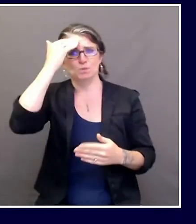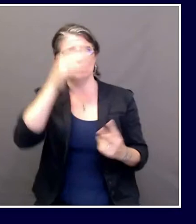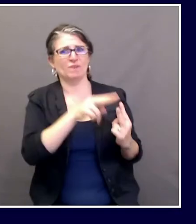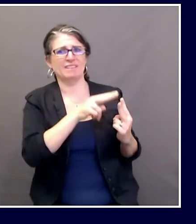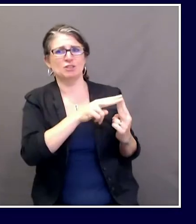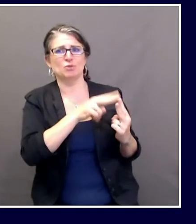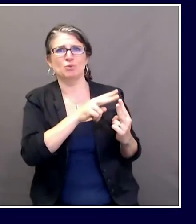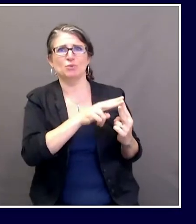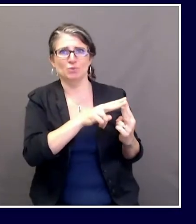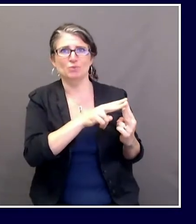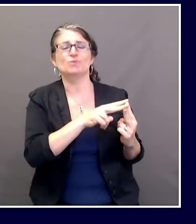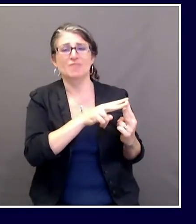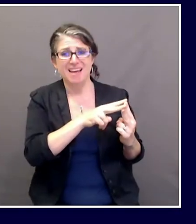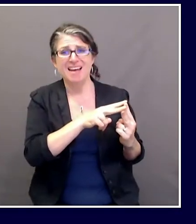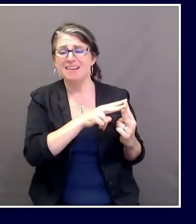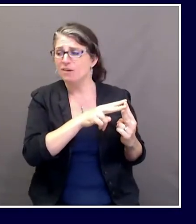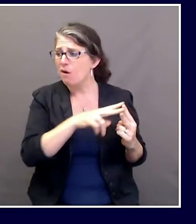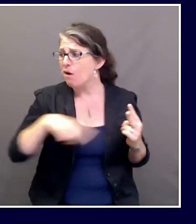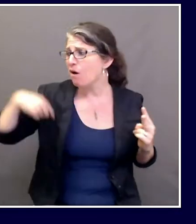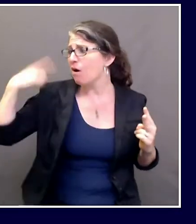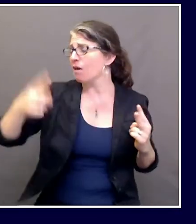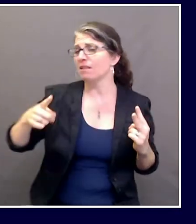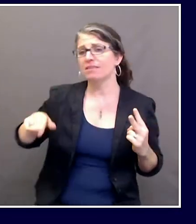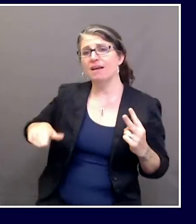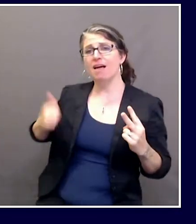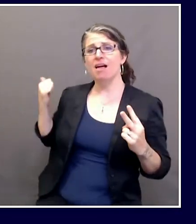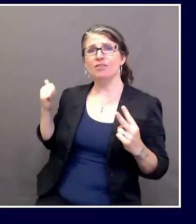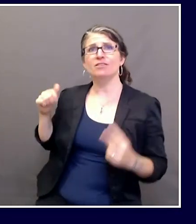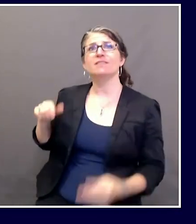all 827 people who have died in Maine.